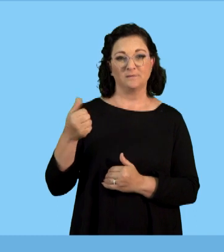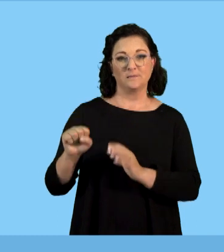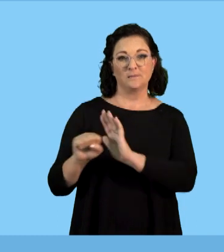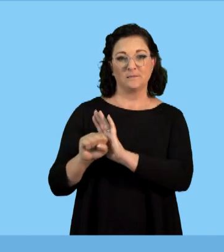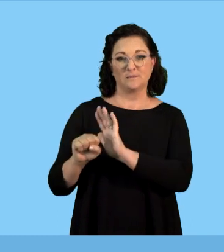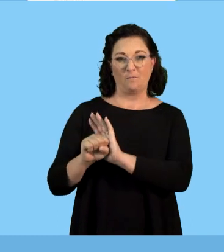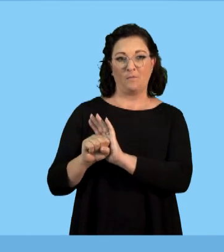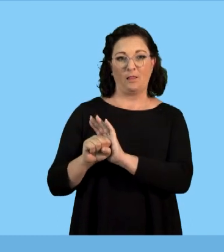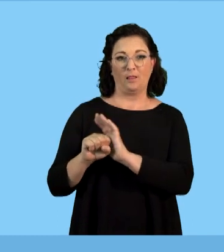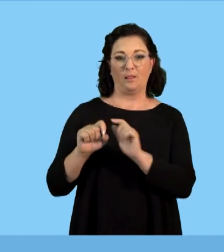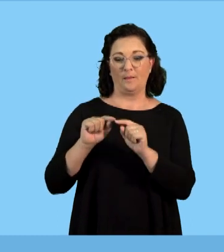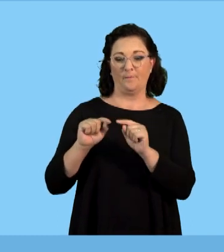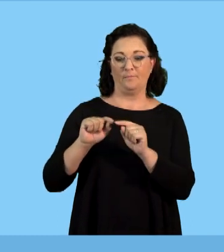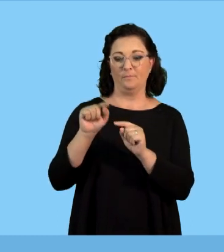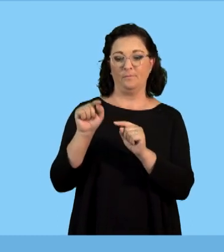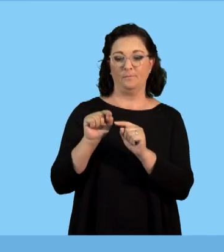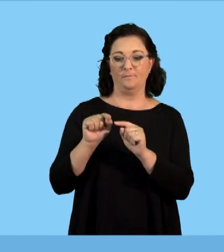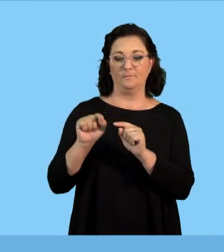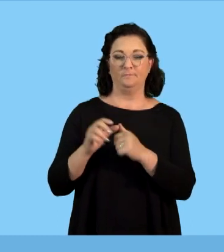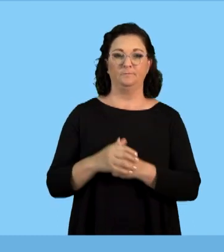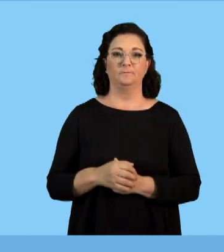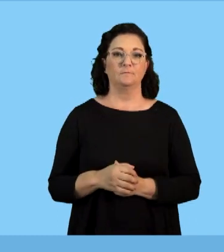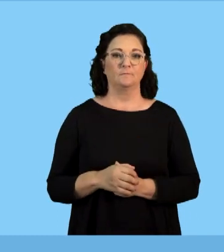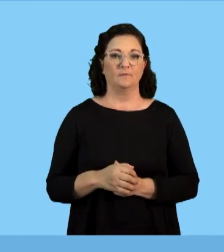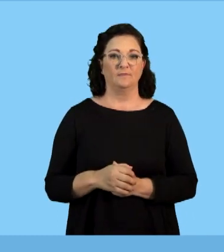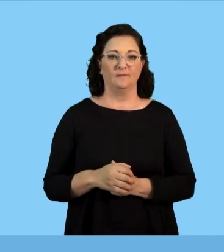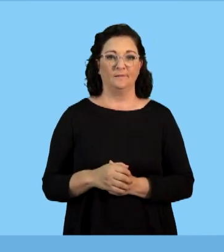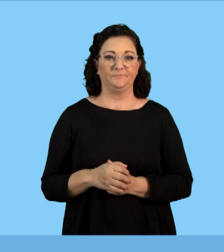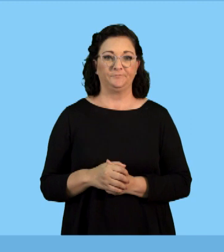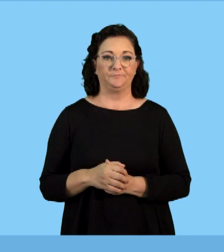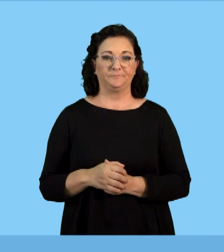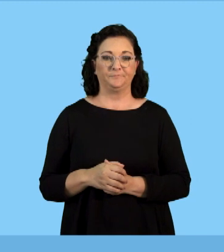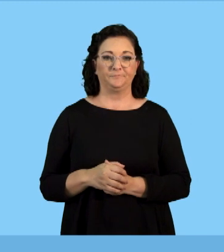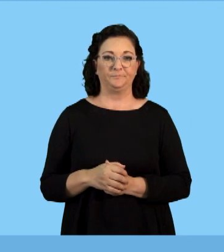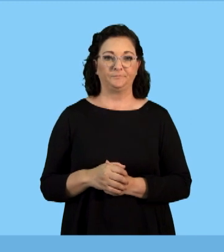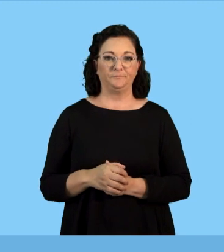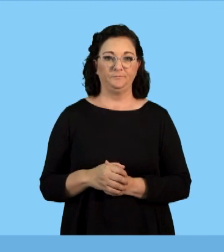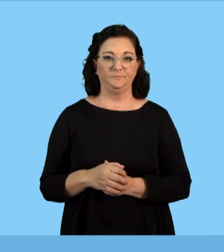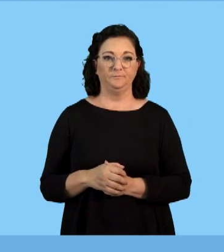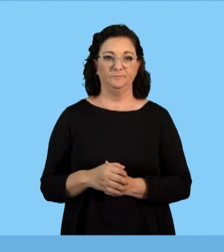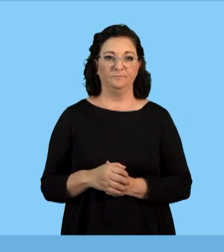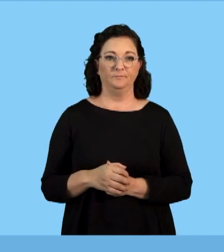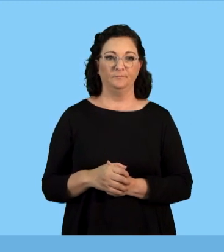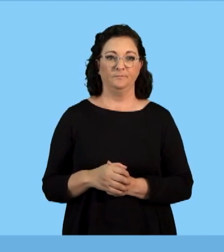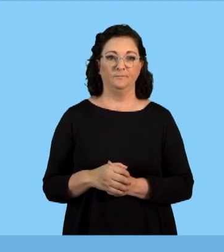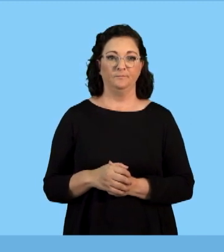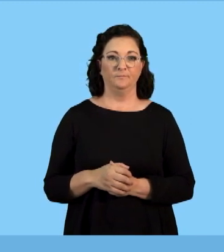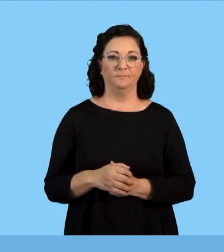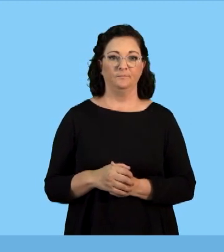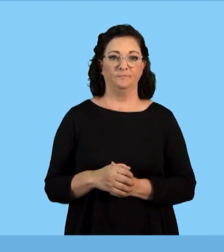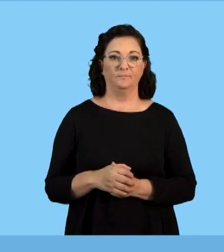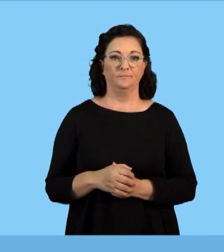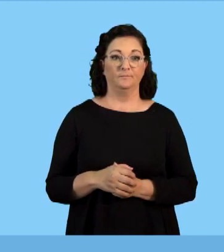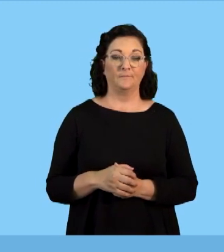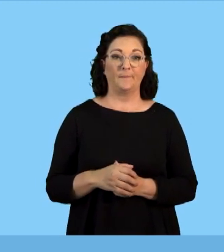that we have there. So there is the symbol for for resistance is omega, the